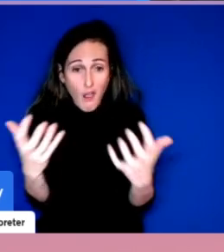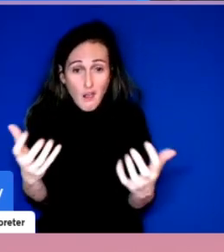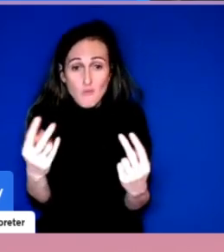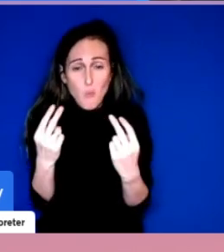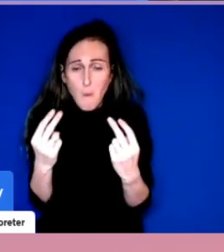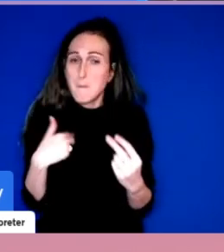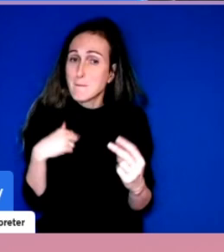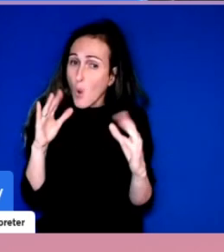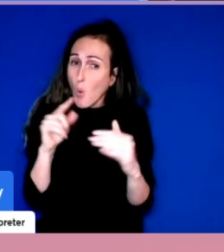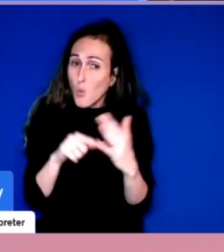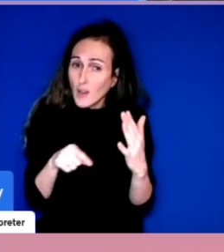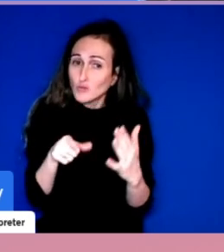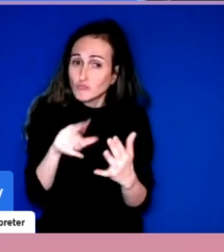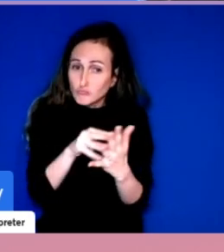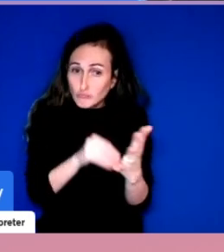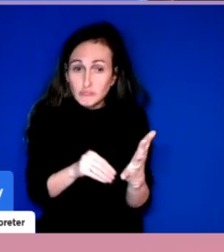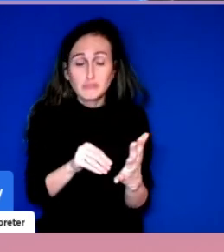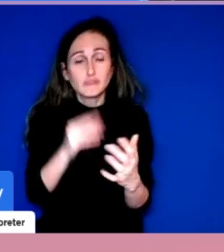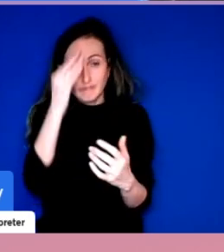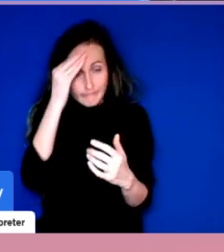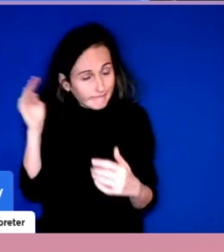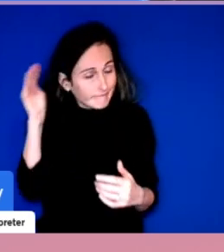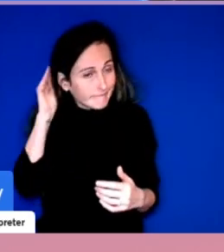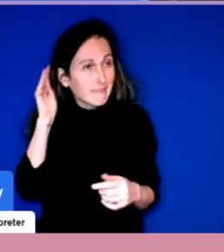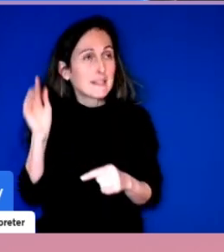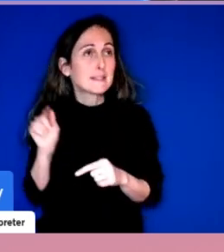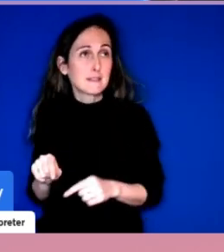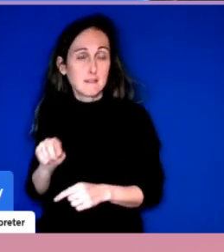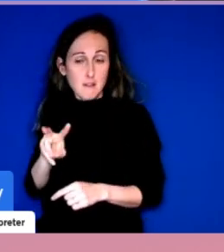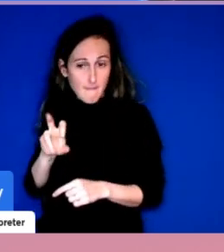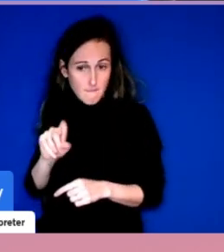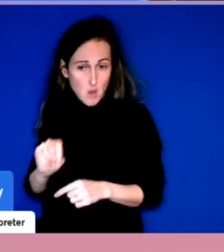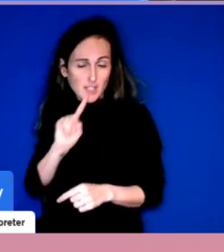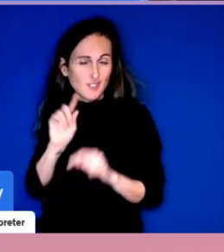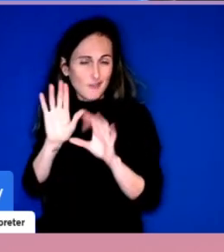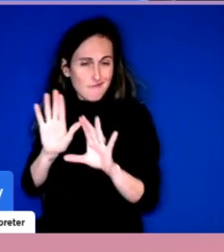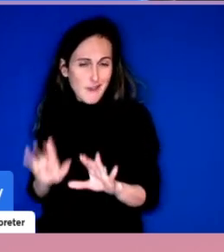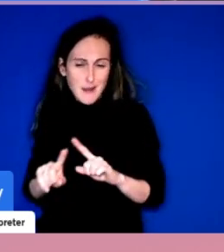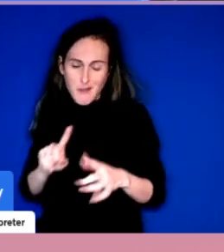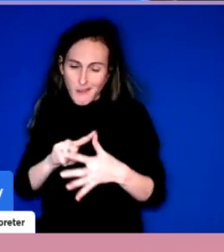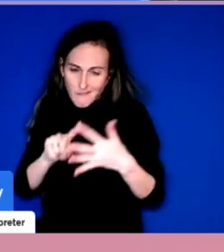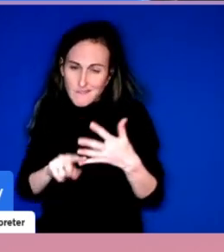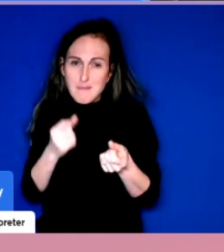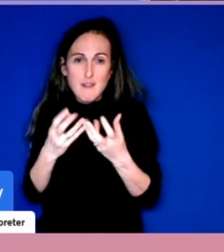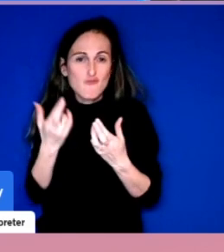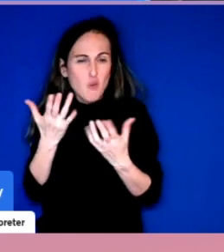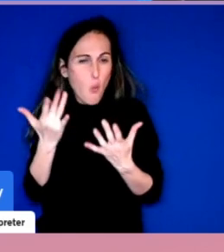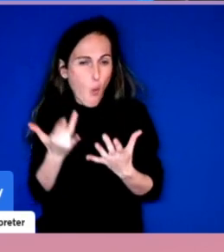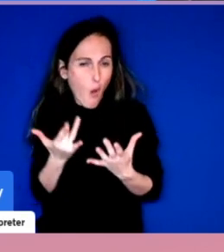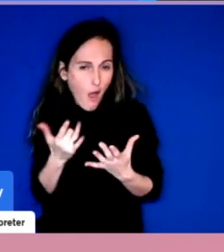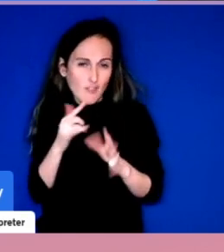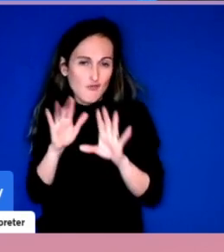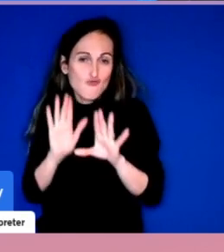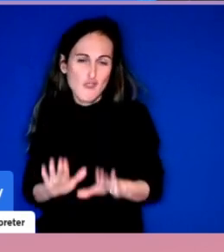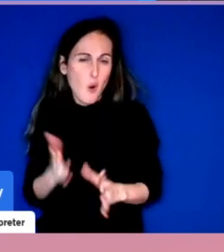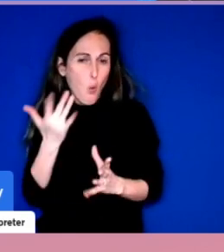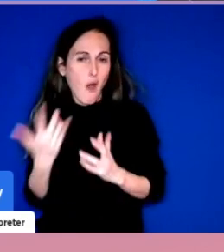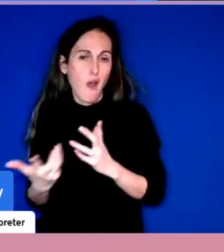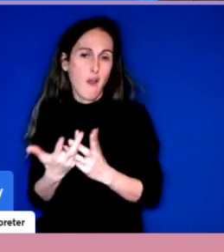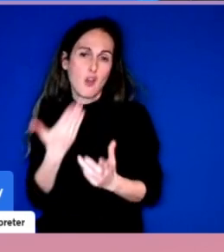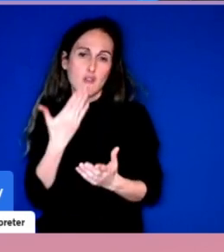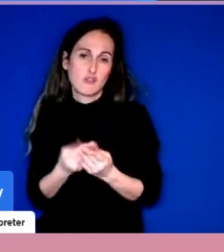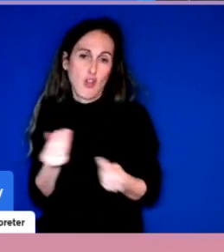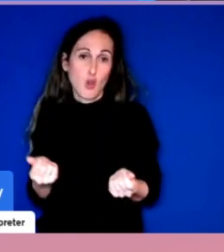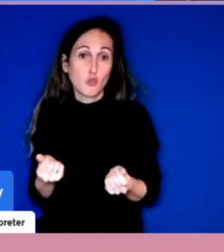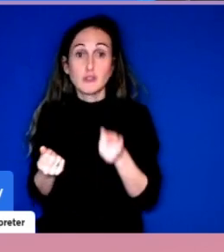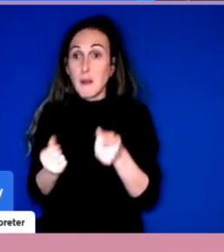Vault's great, but there's a lot of reasons why it's great and why it fits as sort of a solution. If you scan this QR code, you should land on my